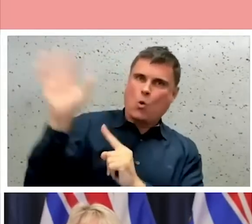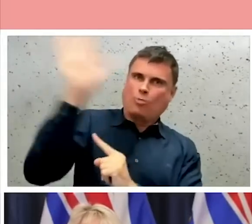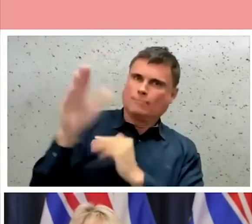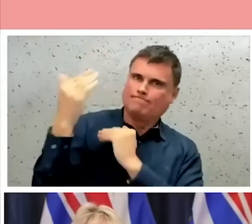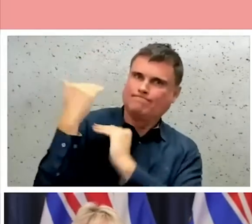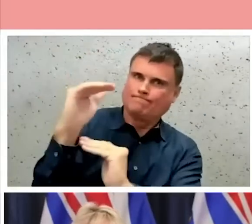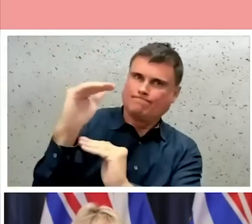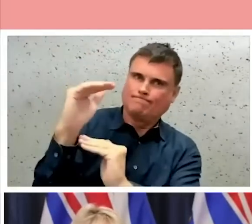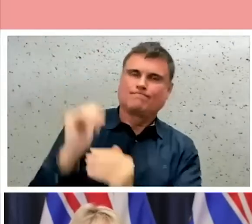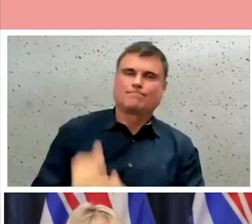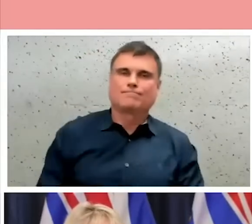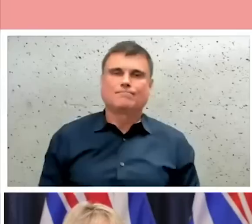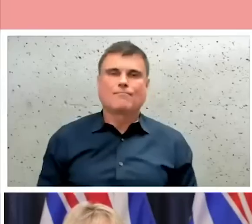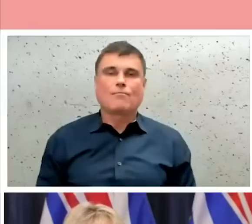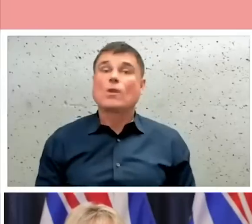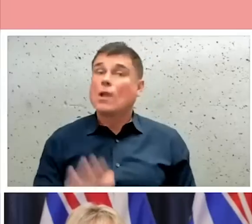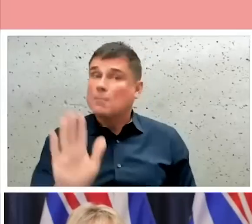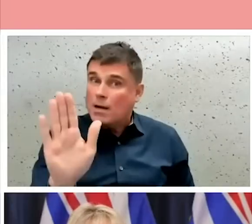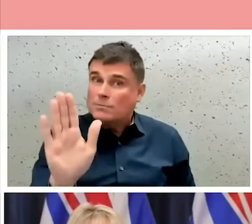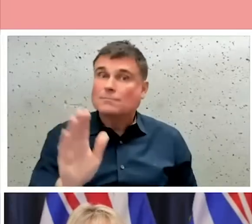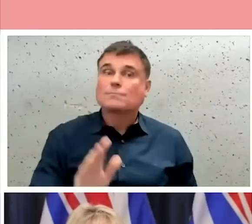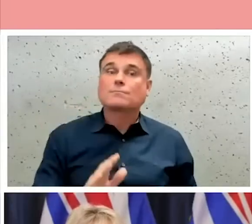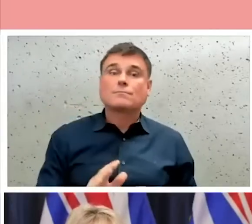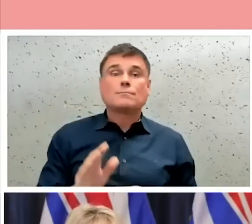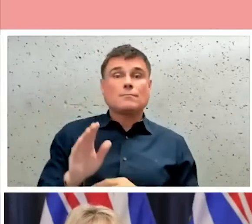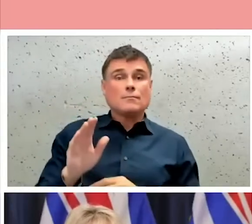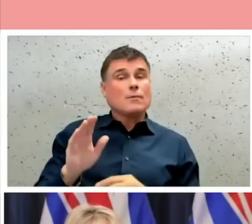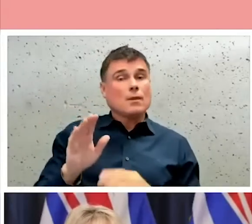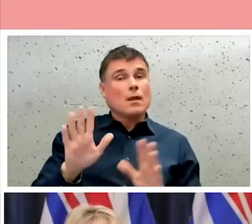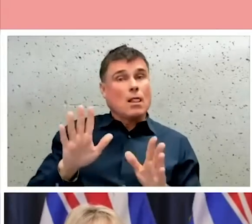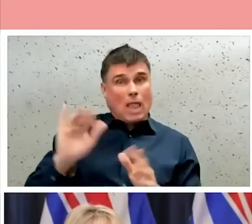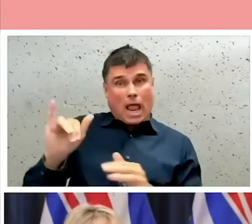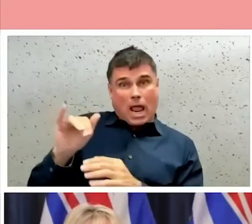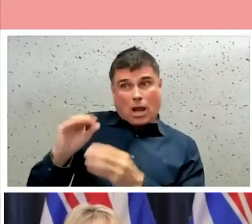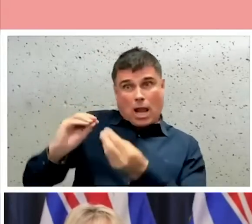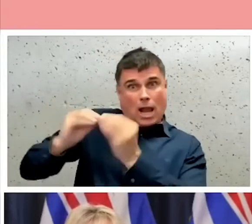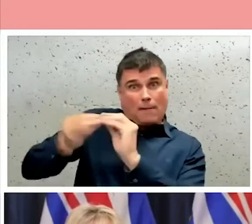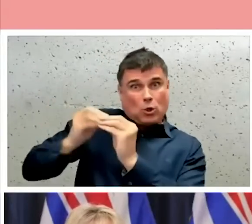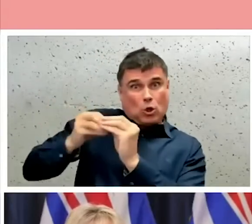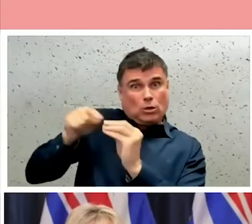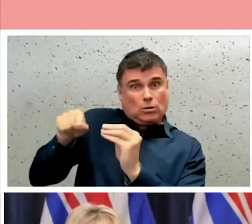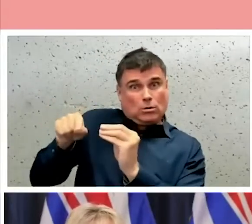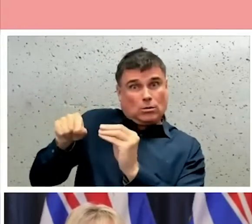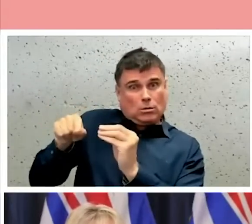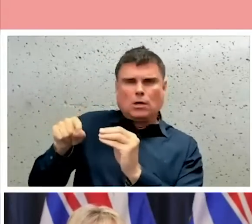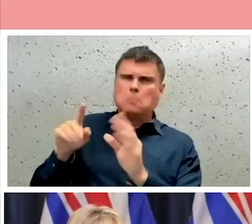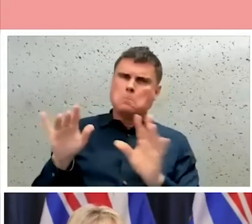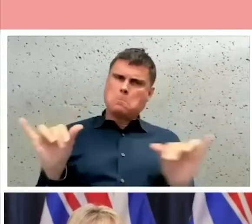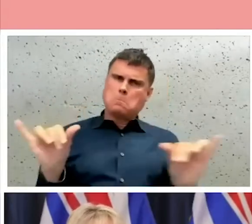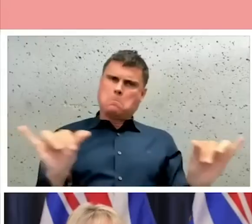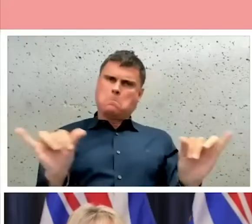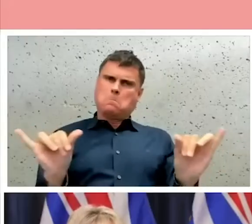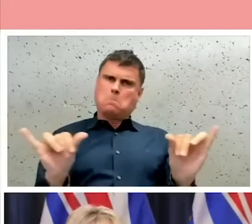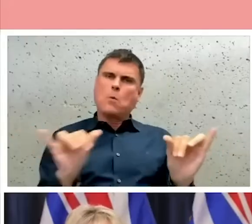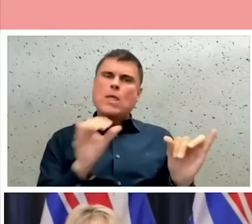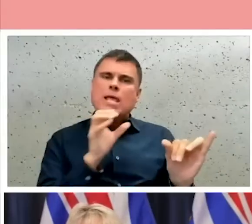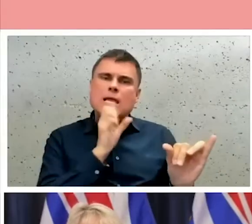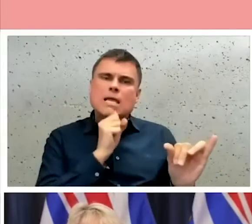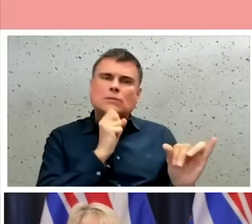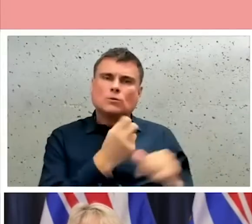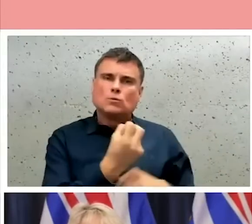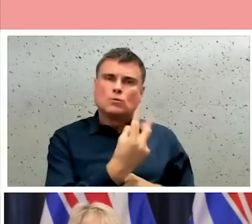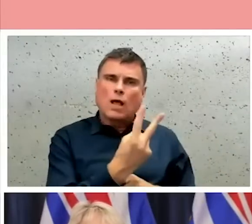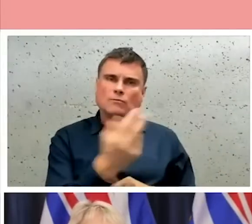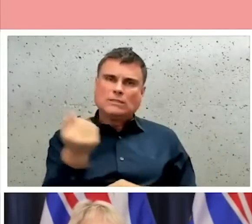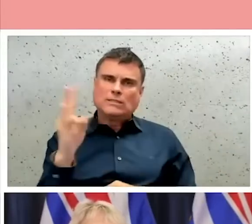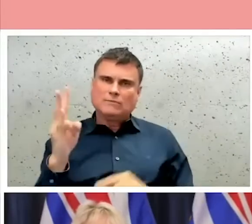rates remain stable in the vaccinated population and the 12 to 17-year-olds, and they remain low in